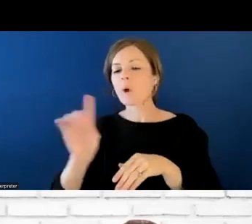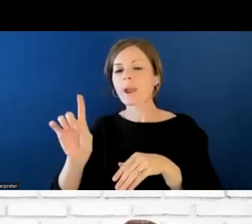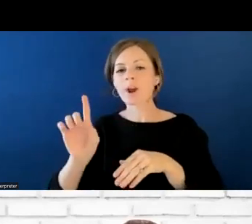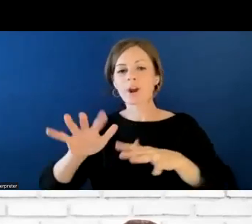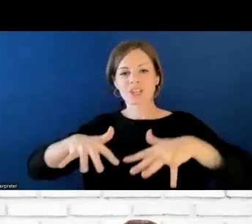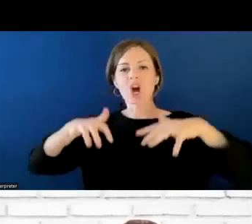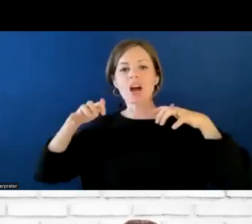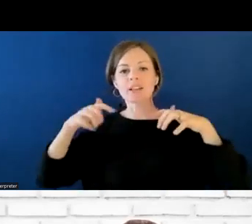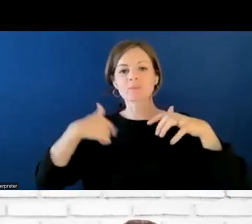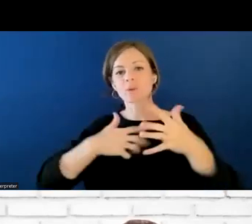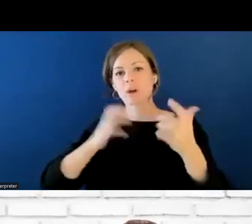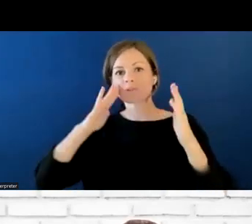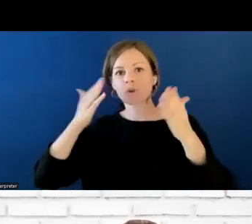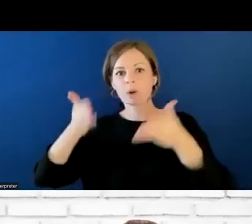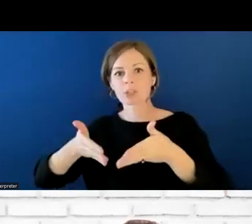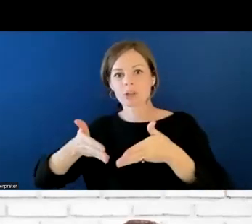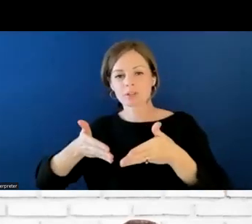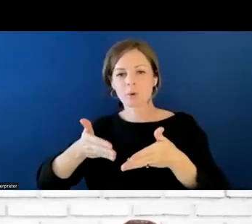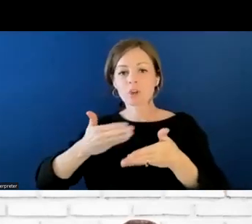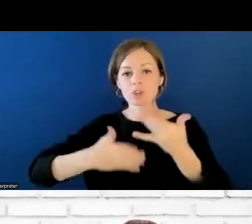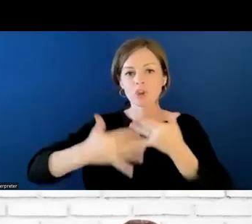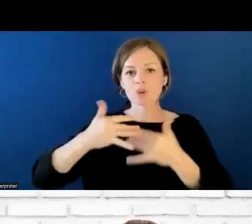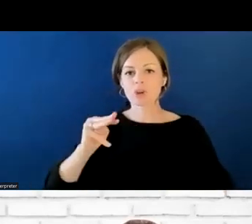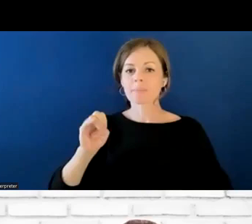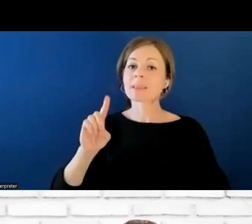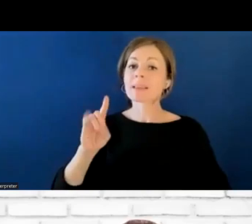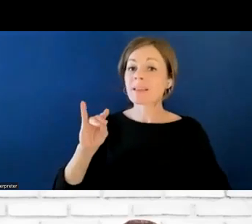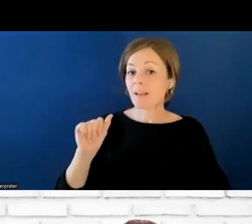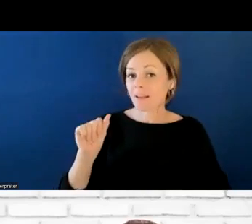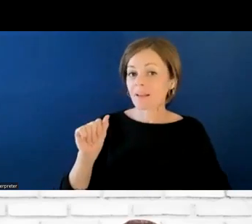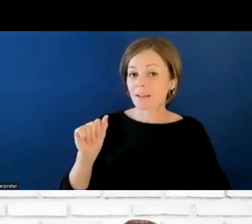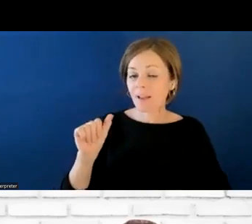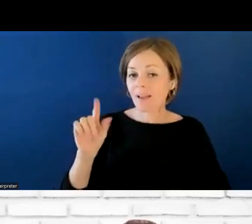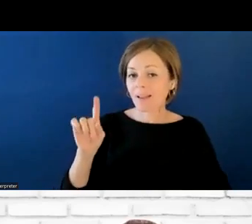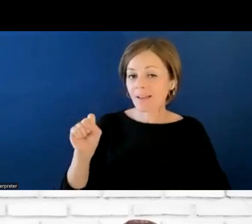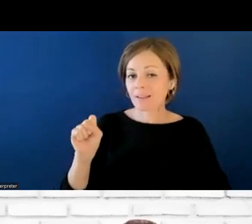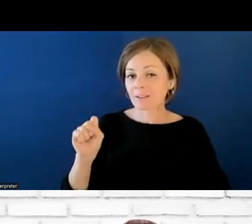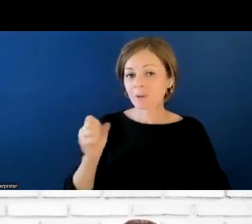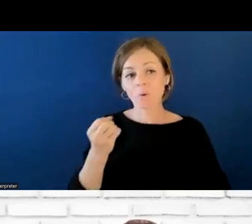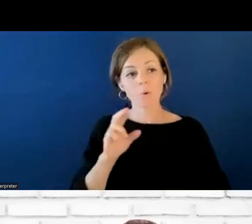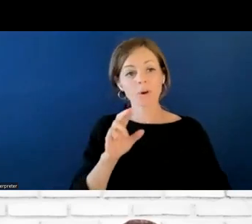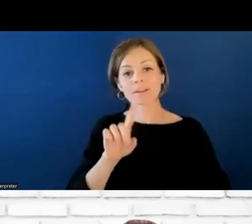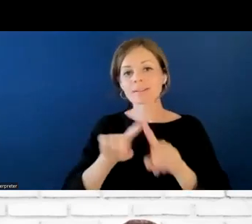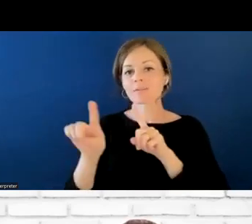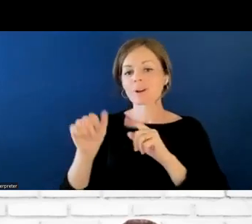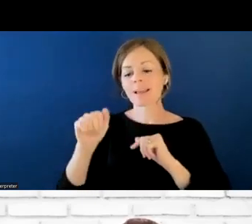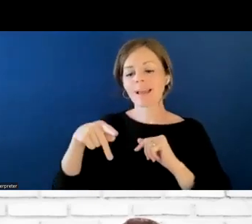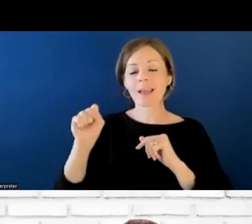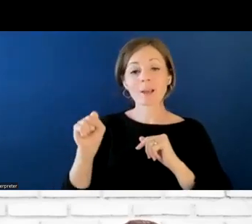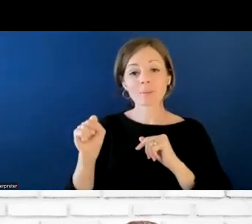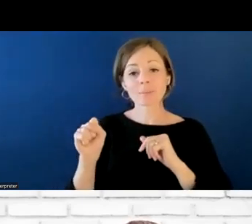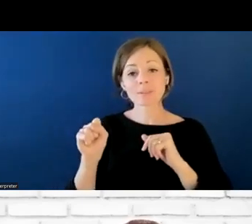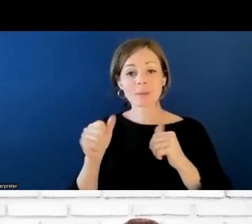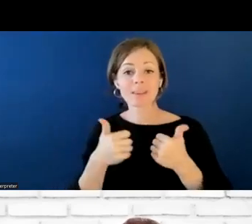talking basically about social media ads, ads on apps where people are, maybe gaming